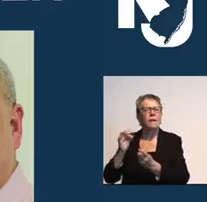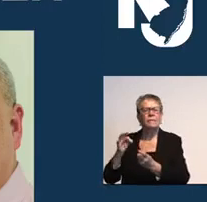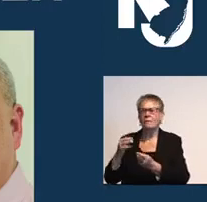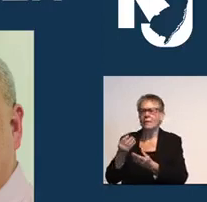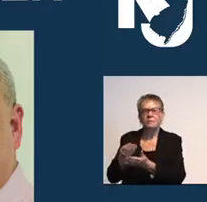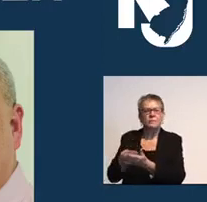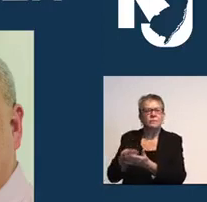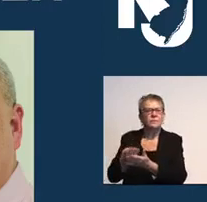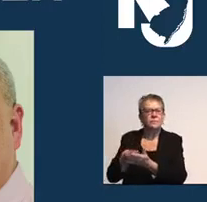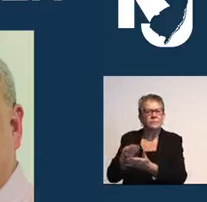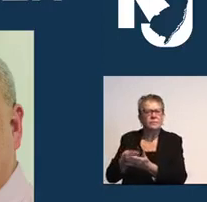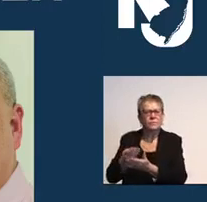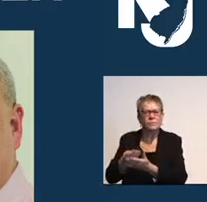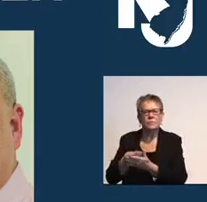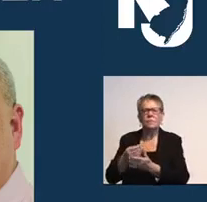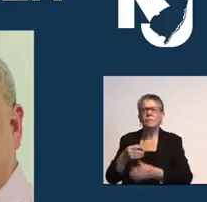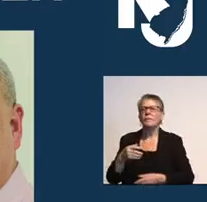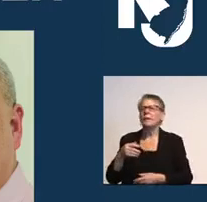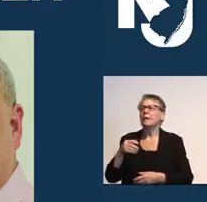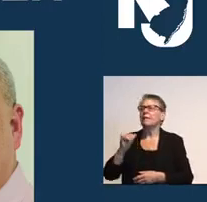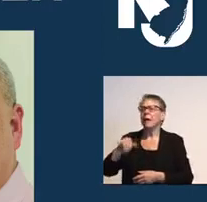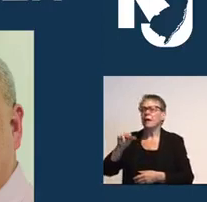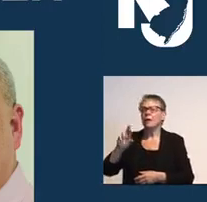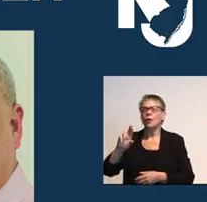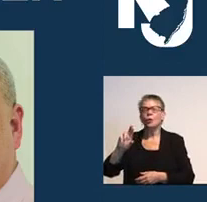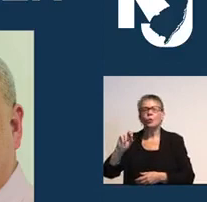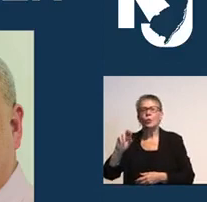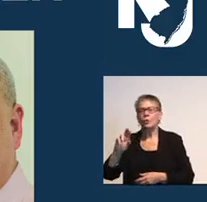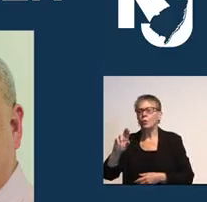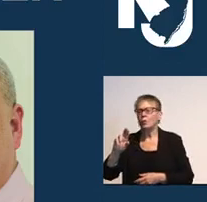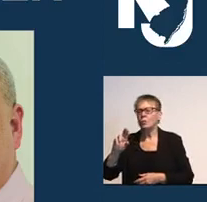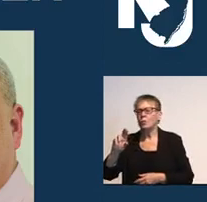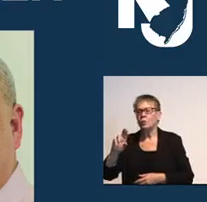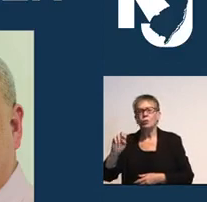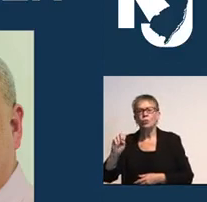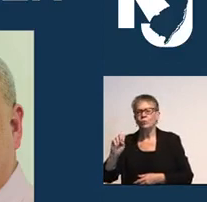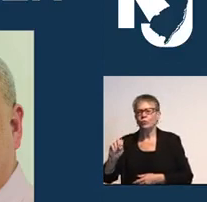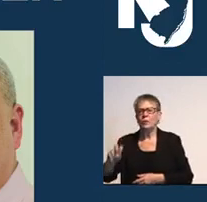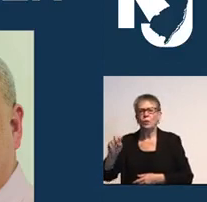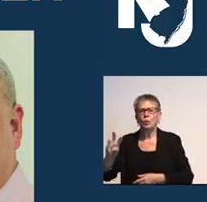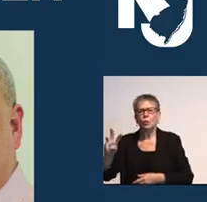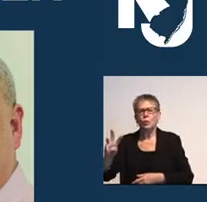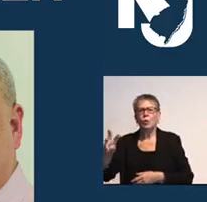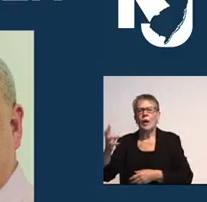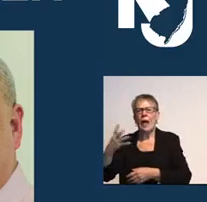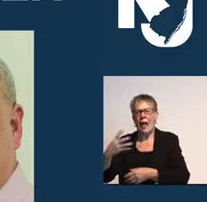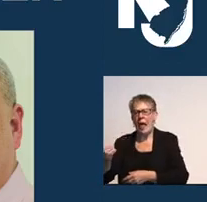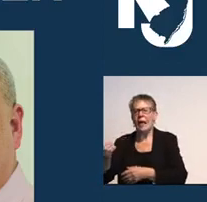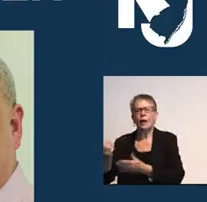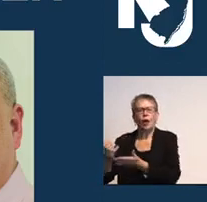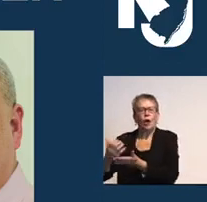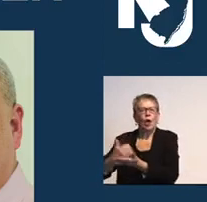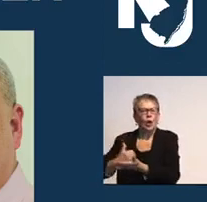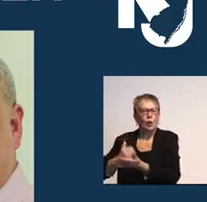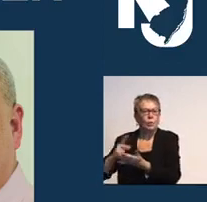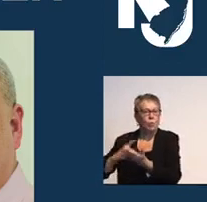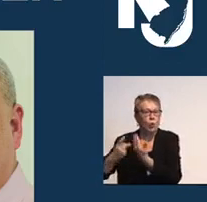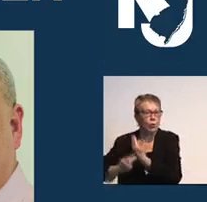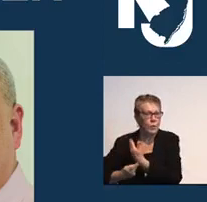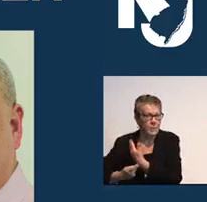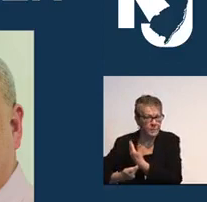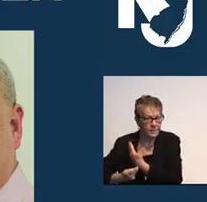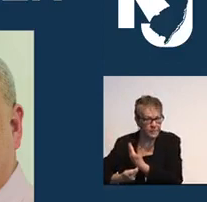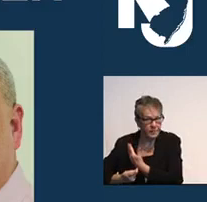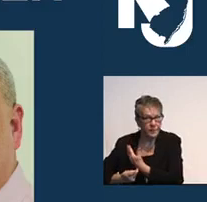program. We go to Flemington in Hunterdon County, and that's where you'll find Magna Power, a second-generation and award-winning